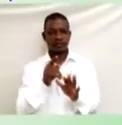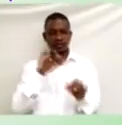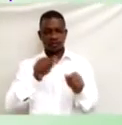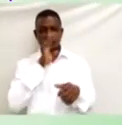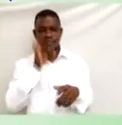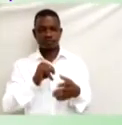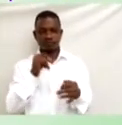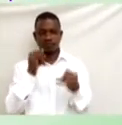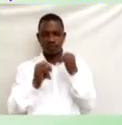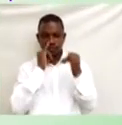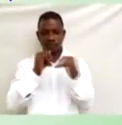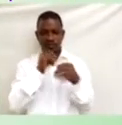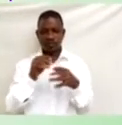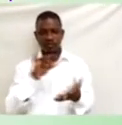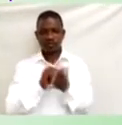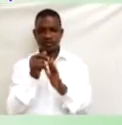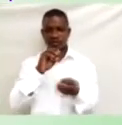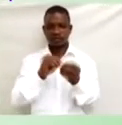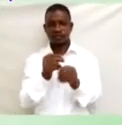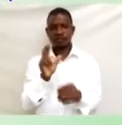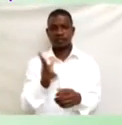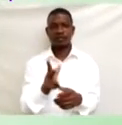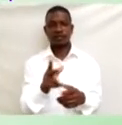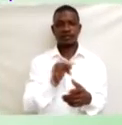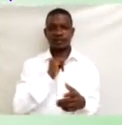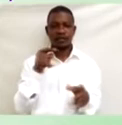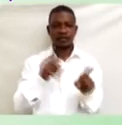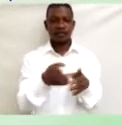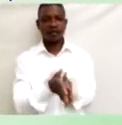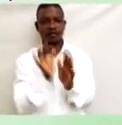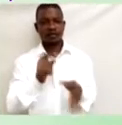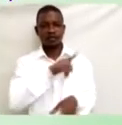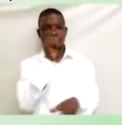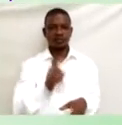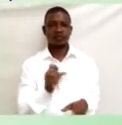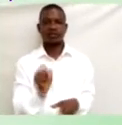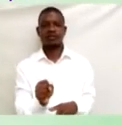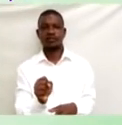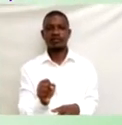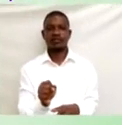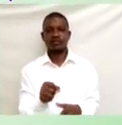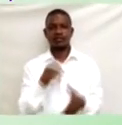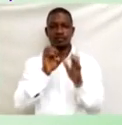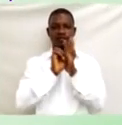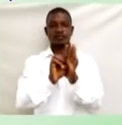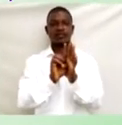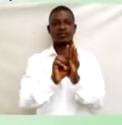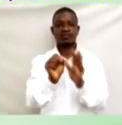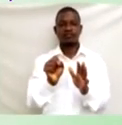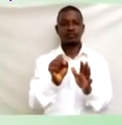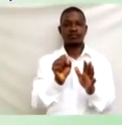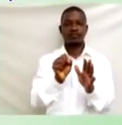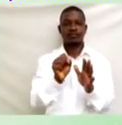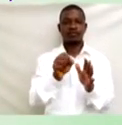The mood can be interrogative, and that is 3. That means ask